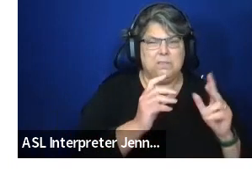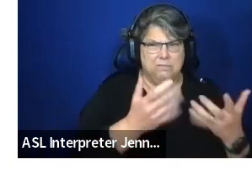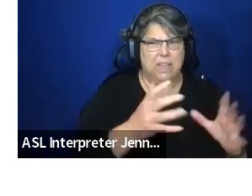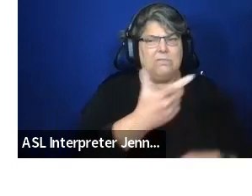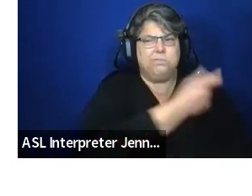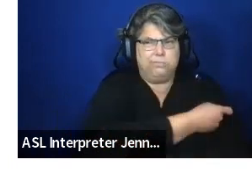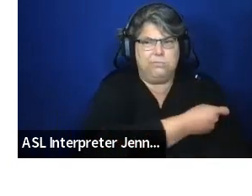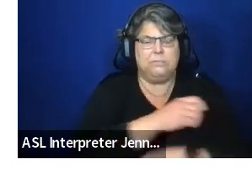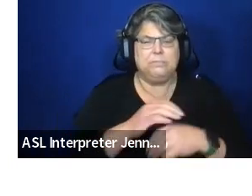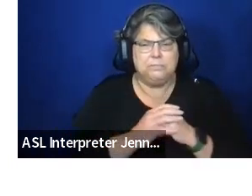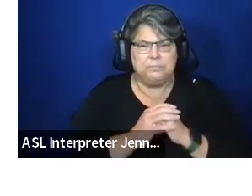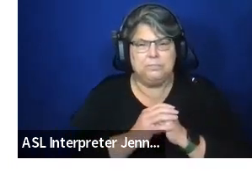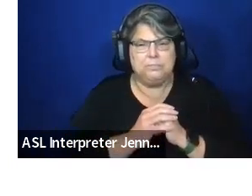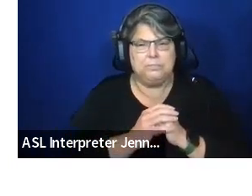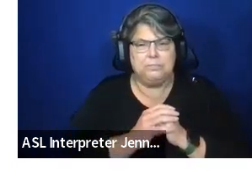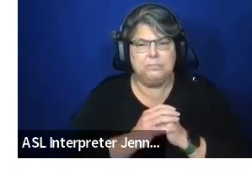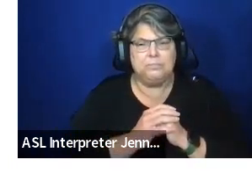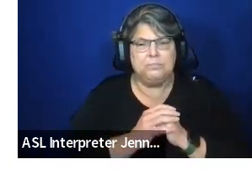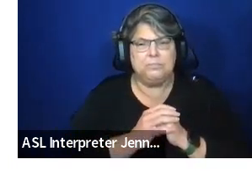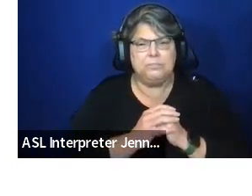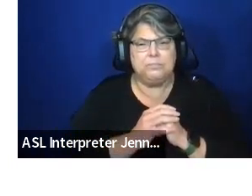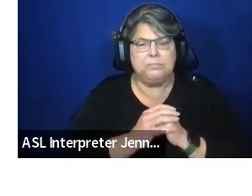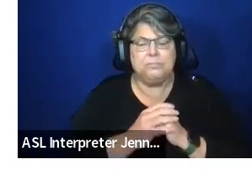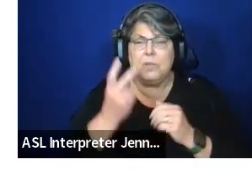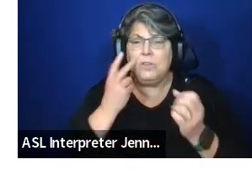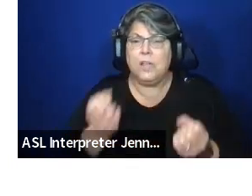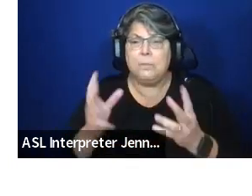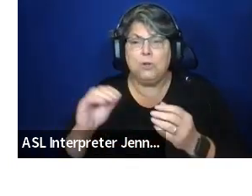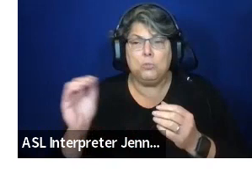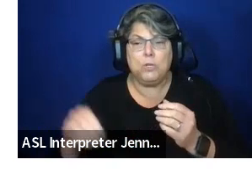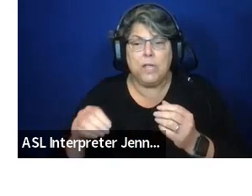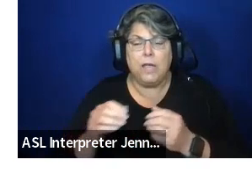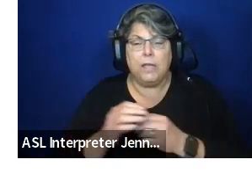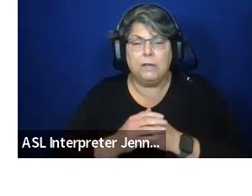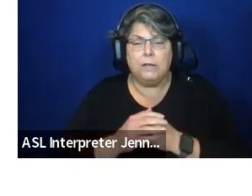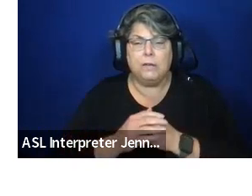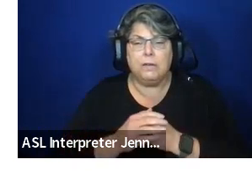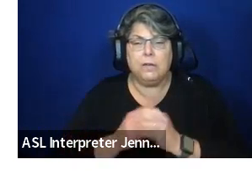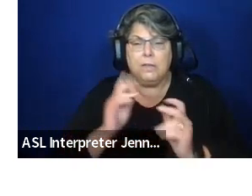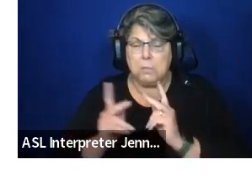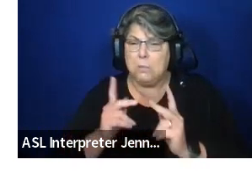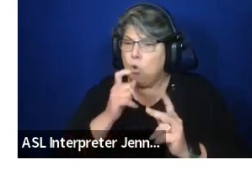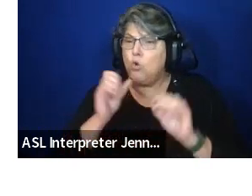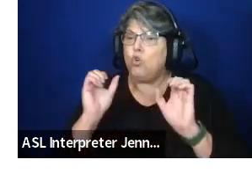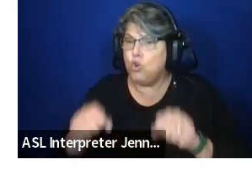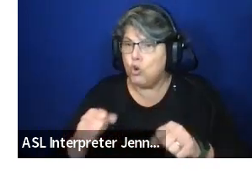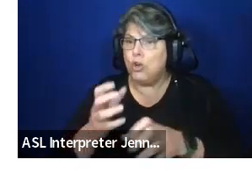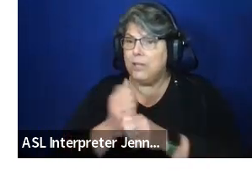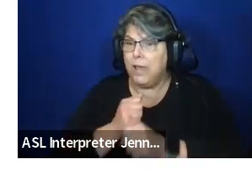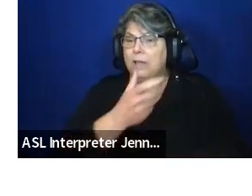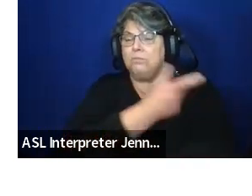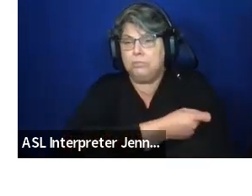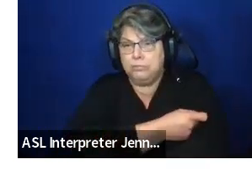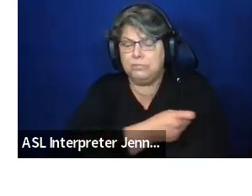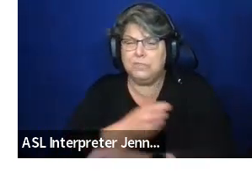received. When we look at the percent of those eligible vaccinated by race and